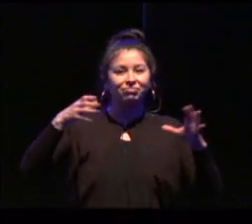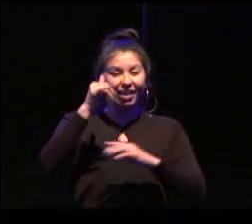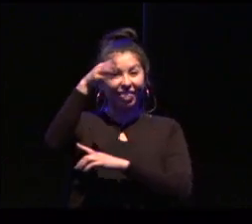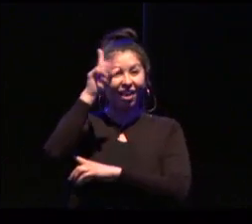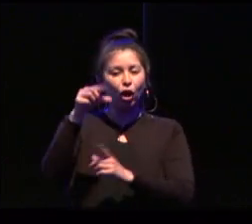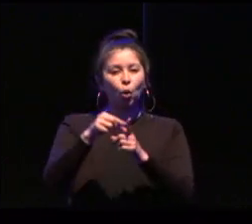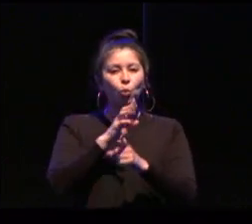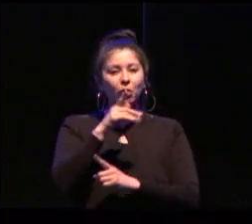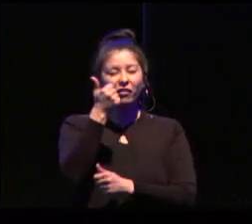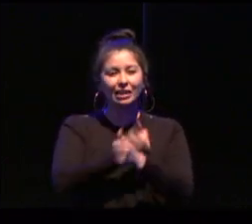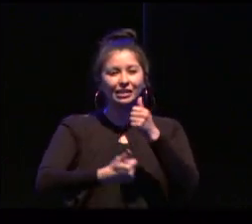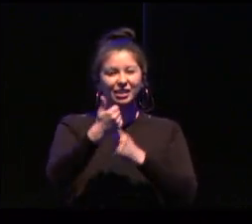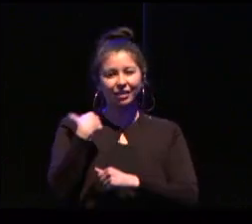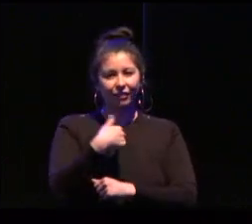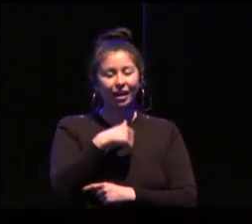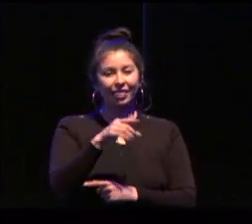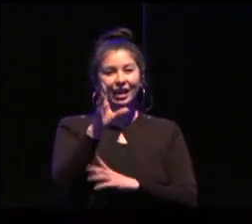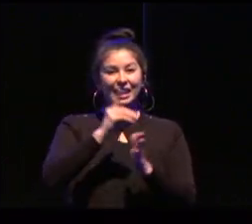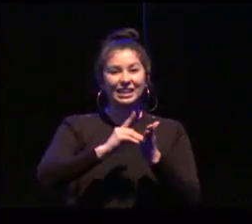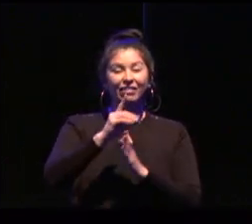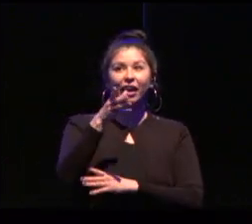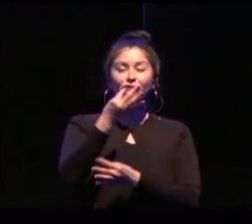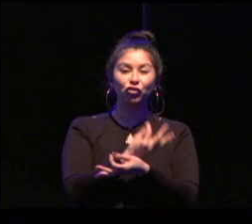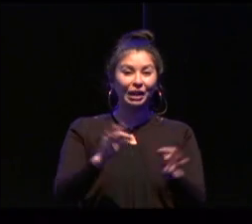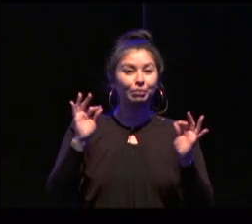the word is spoken for each and every one of us, that divine freedom,